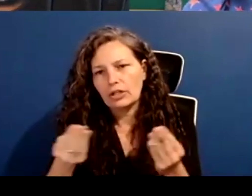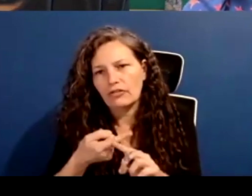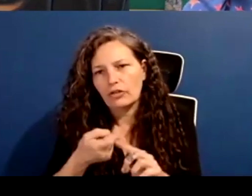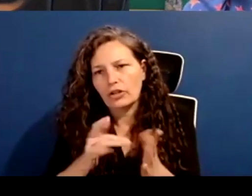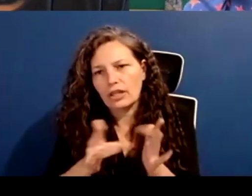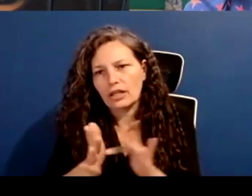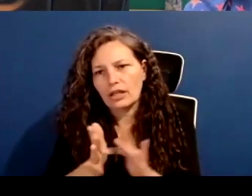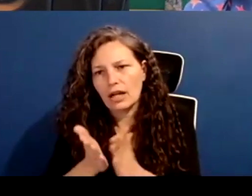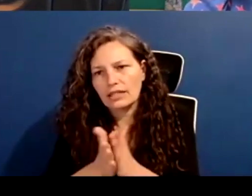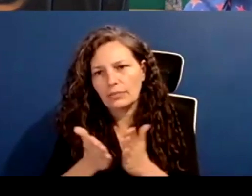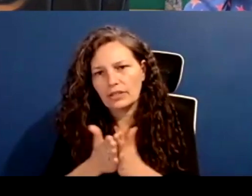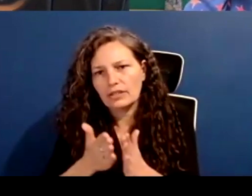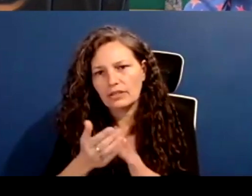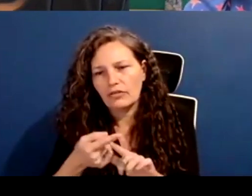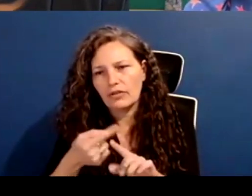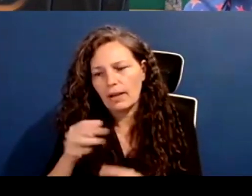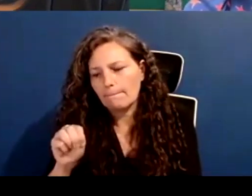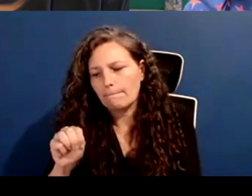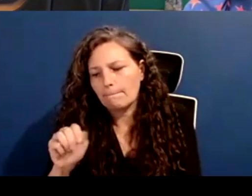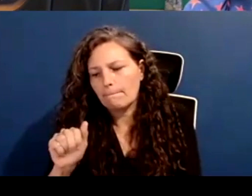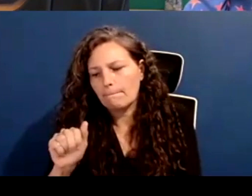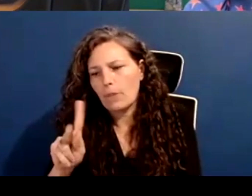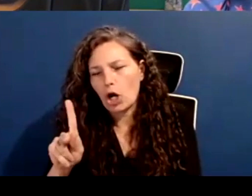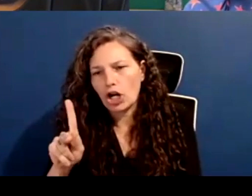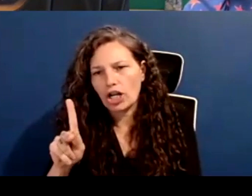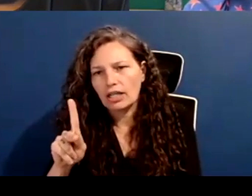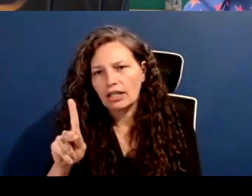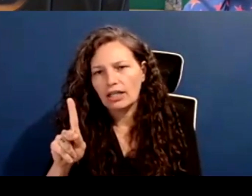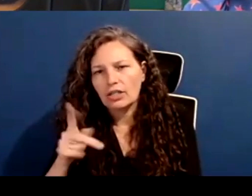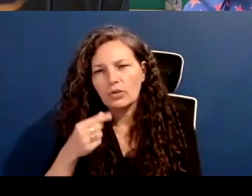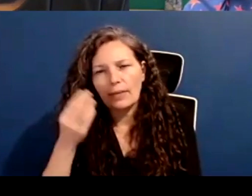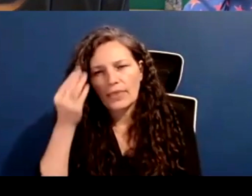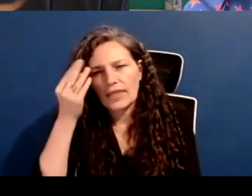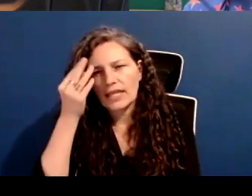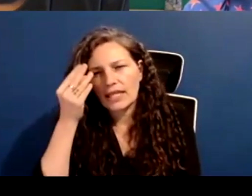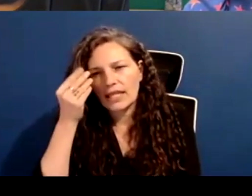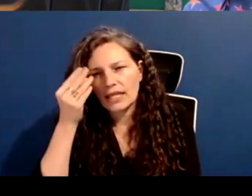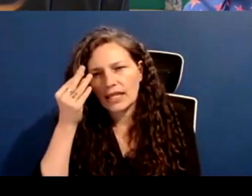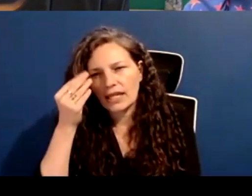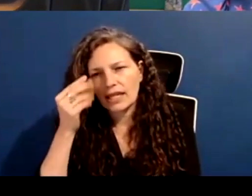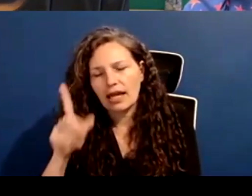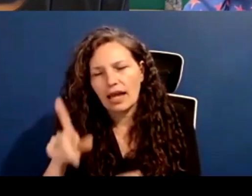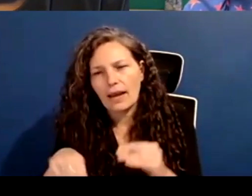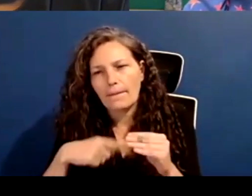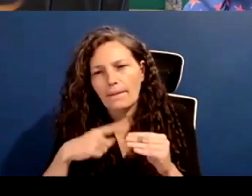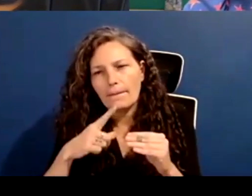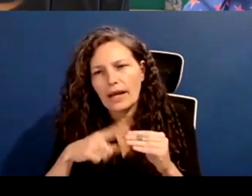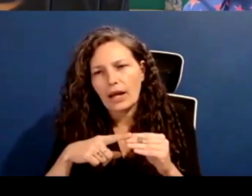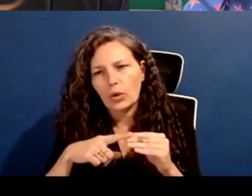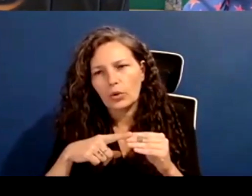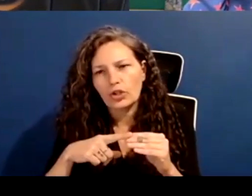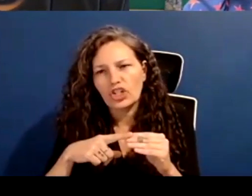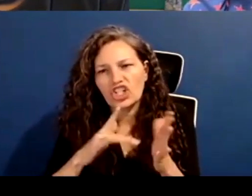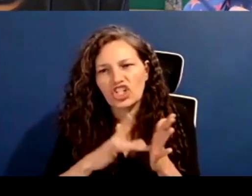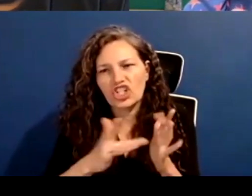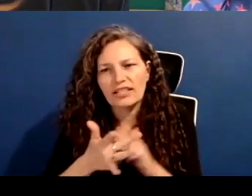take a big picture lens and think about, okay, so what does that say to us about this trajectory that Jesus is on? And is